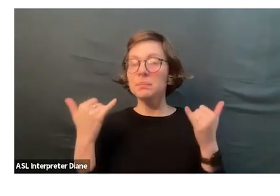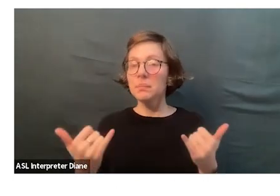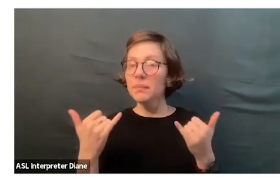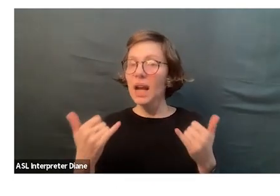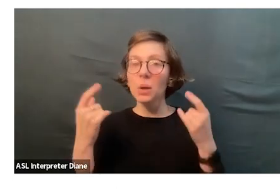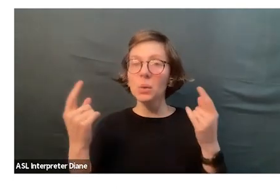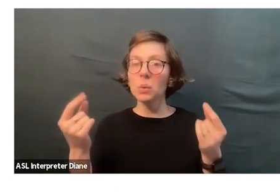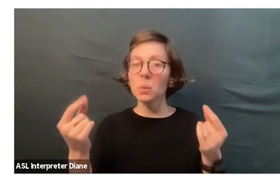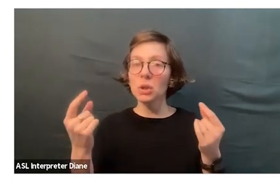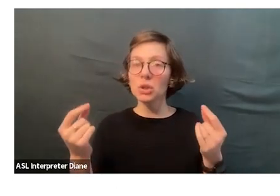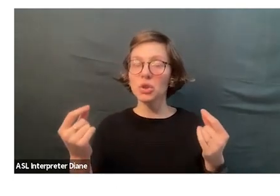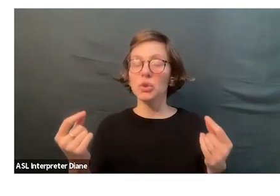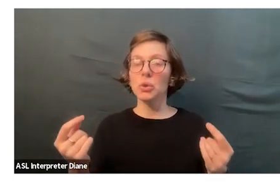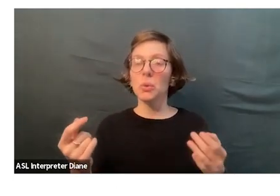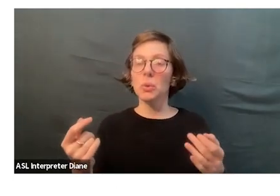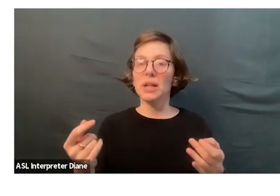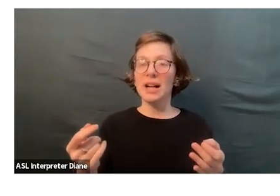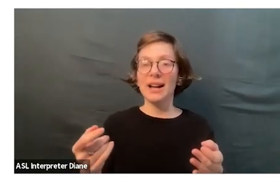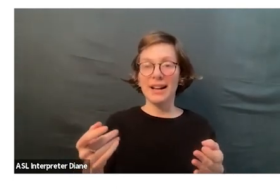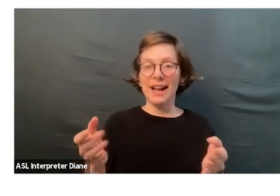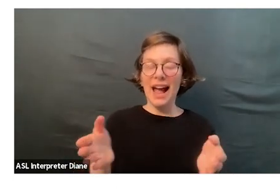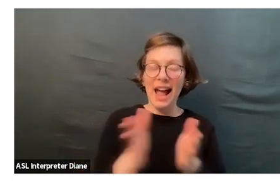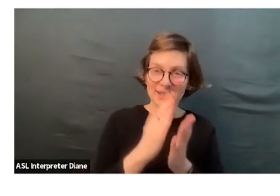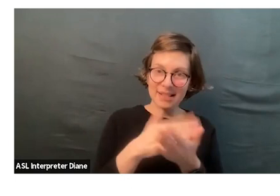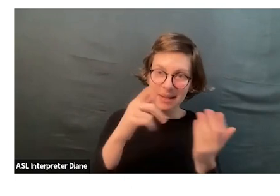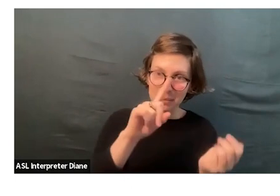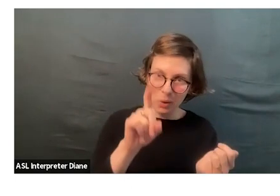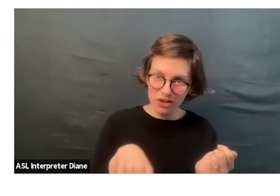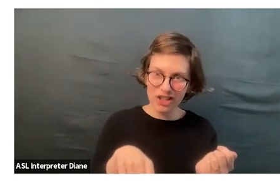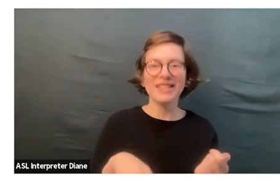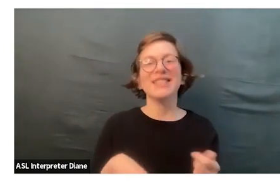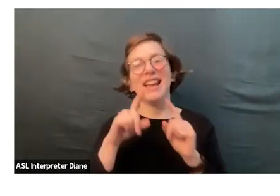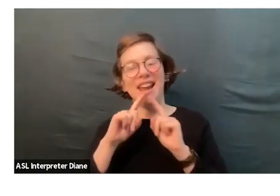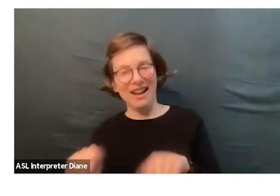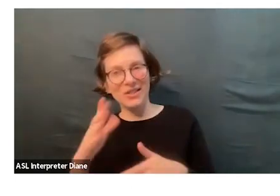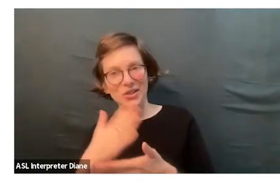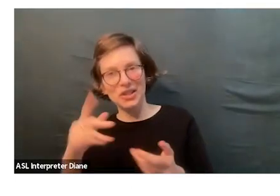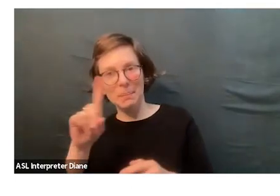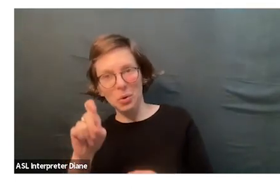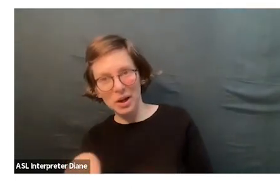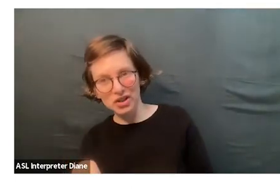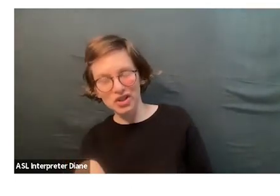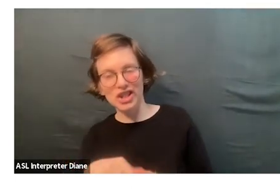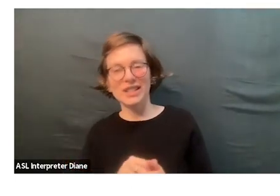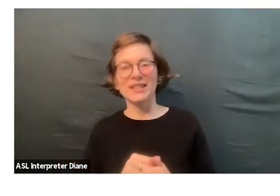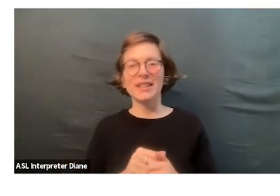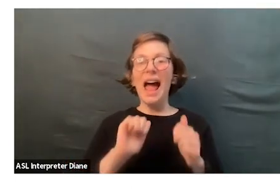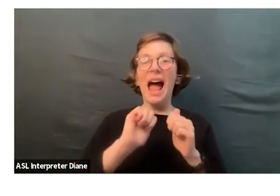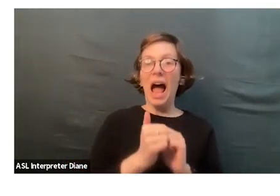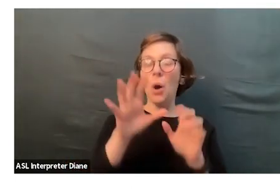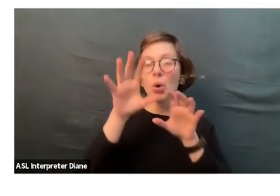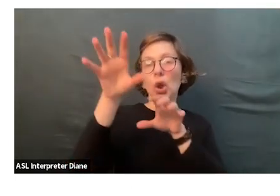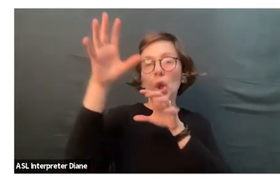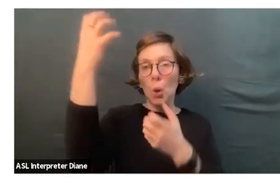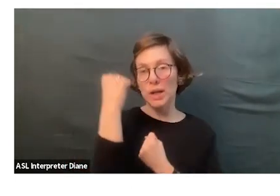not others. In what ways did Orientalism provide a lifeline of great power to the colonial metropoles? And how does indigenous